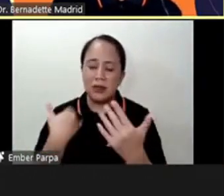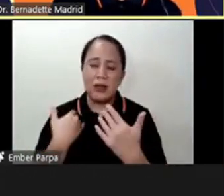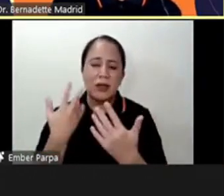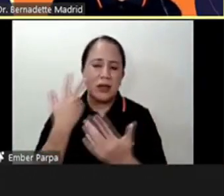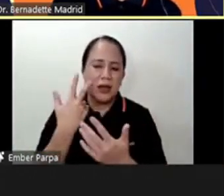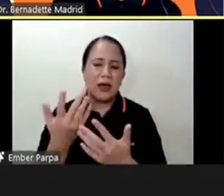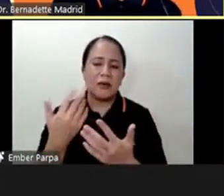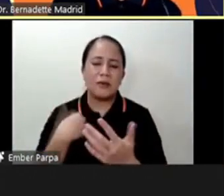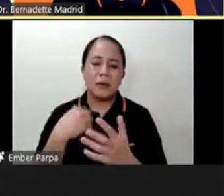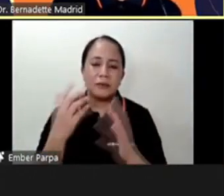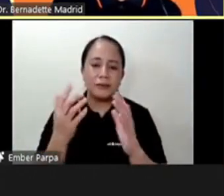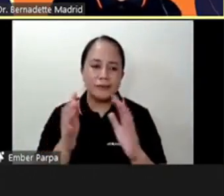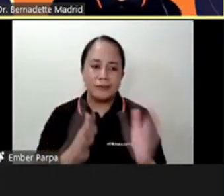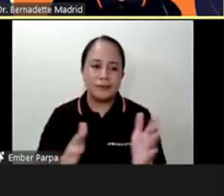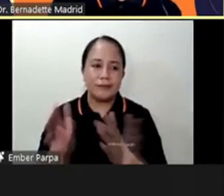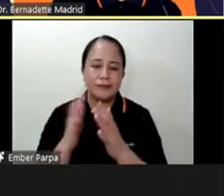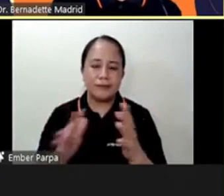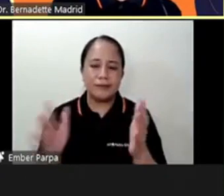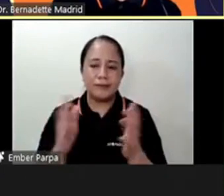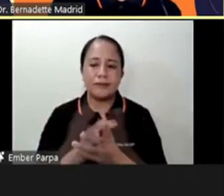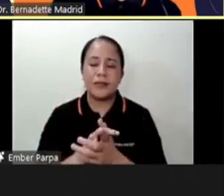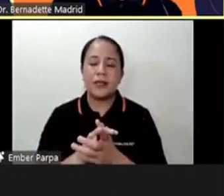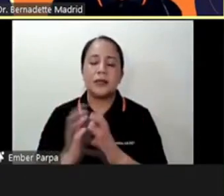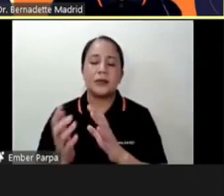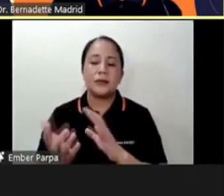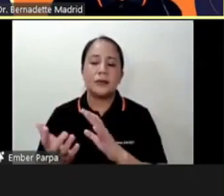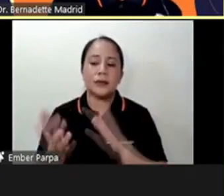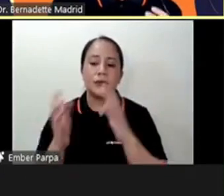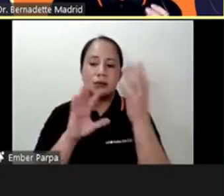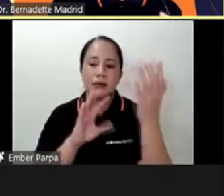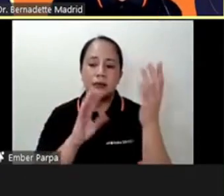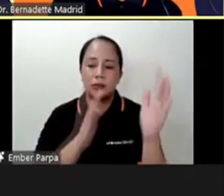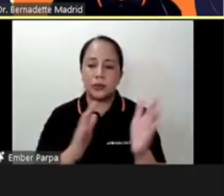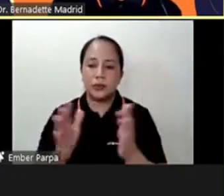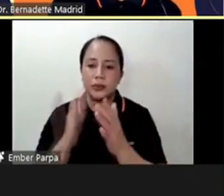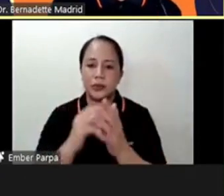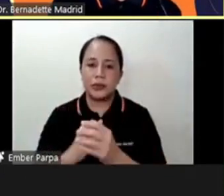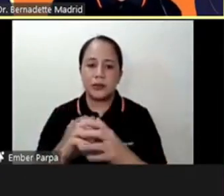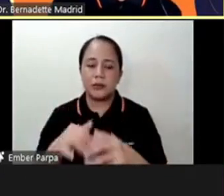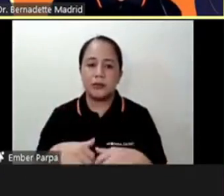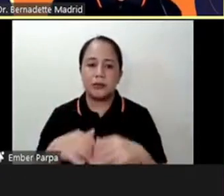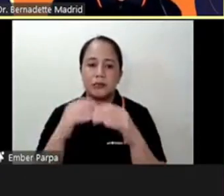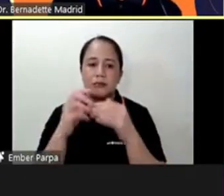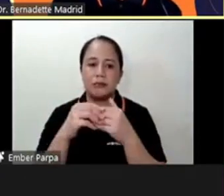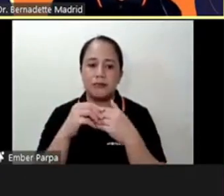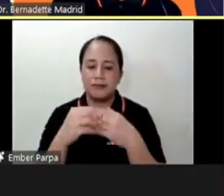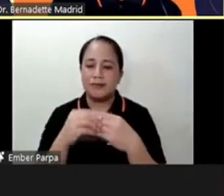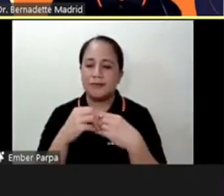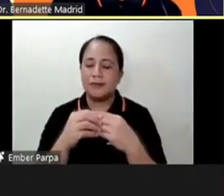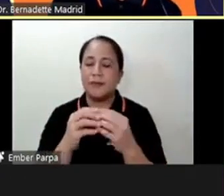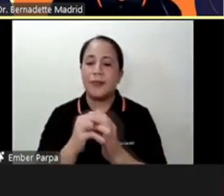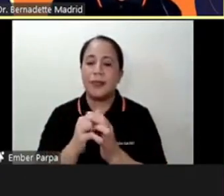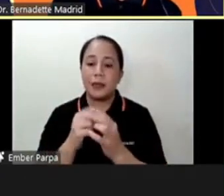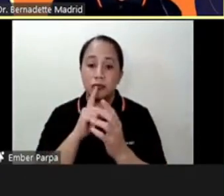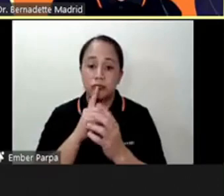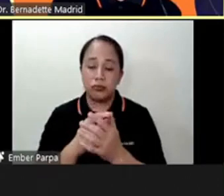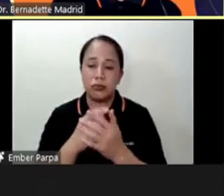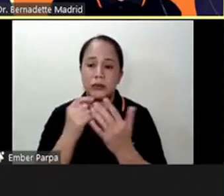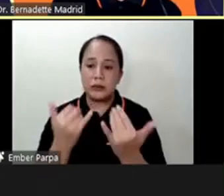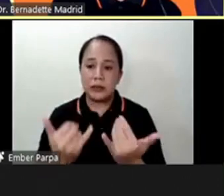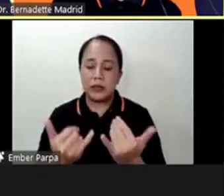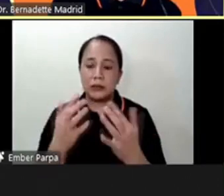have to be prepared. Disaster preparedness and building resiliency is really now